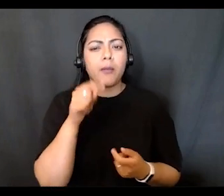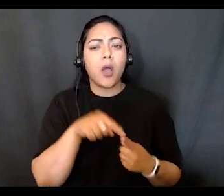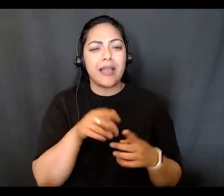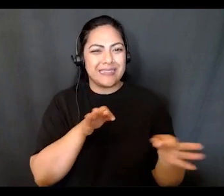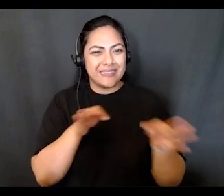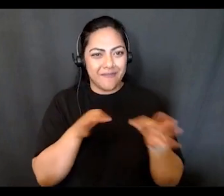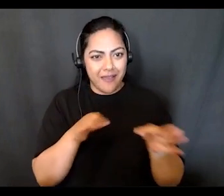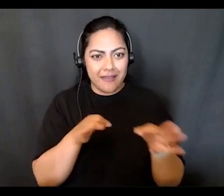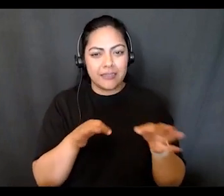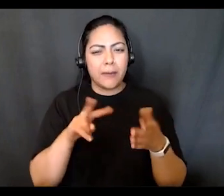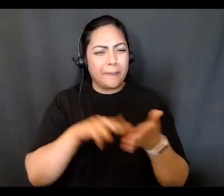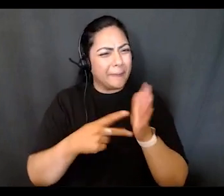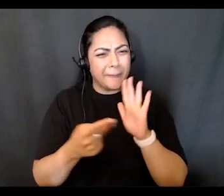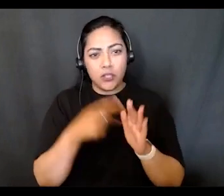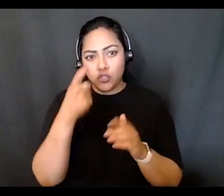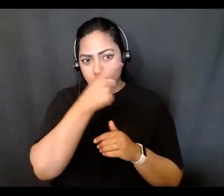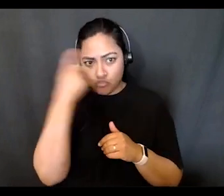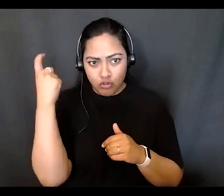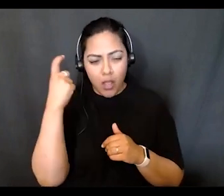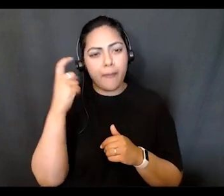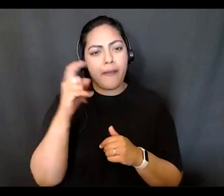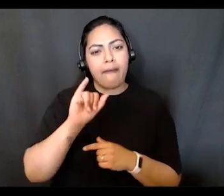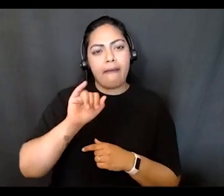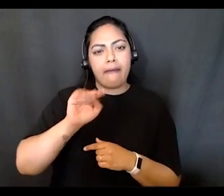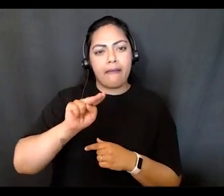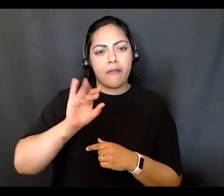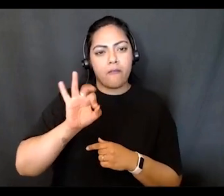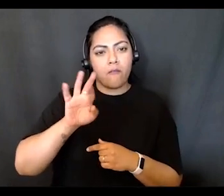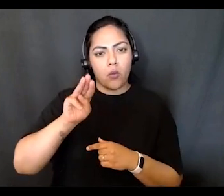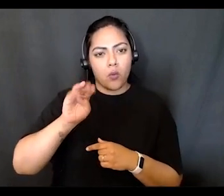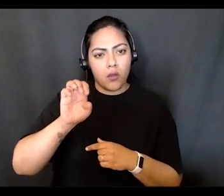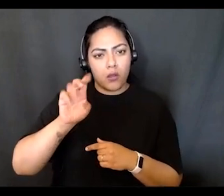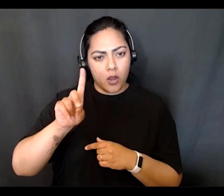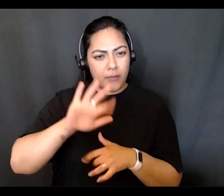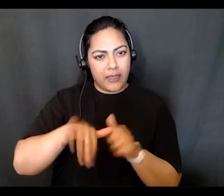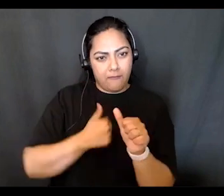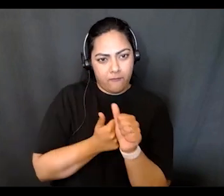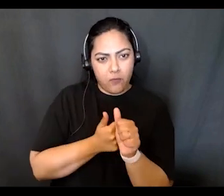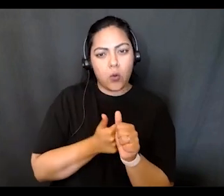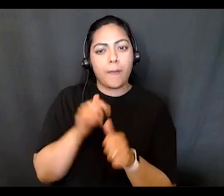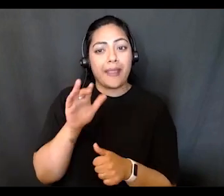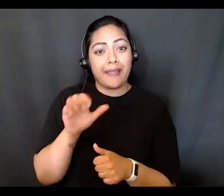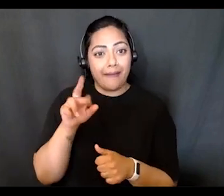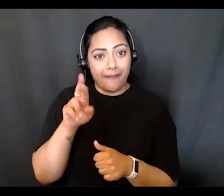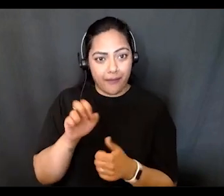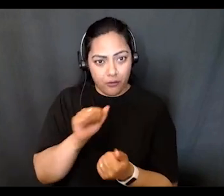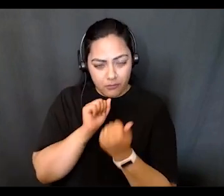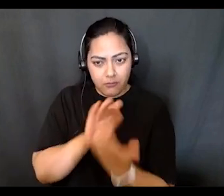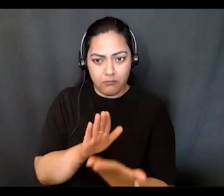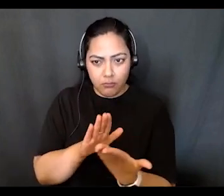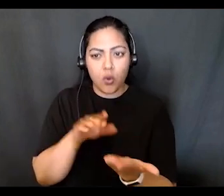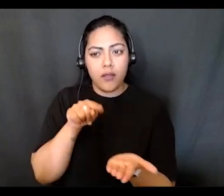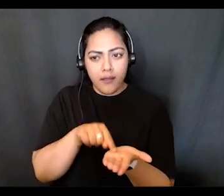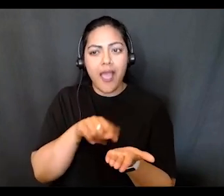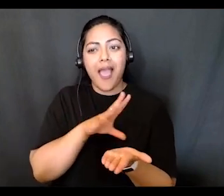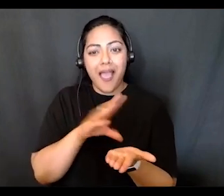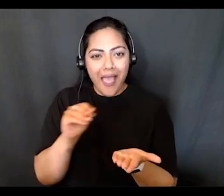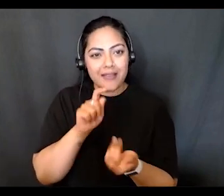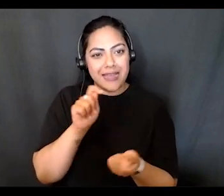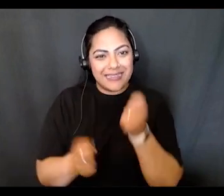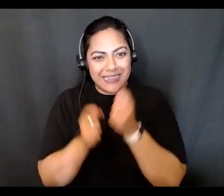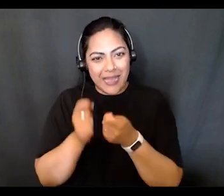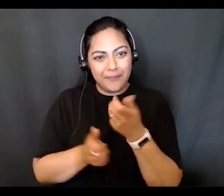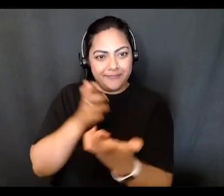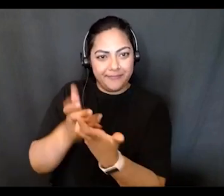trauma-informed care and the principles of trauma-informed practice, but then applying that to Black communities, right? So adapting our trauma-informed